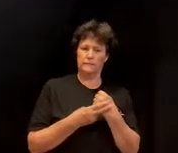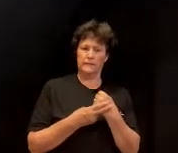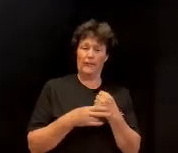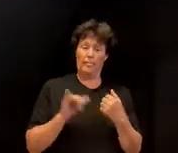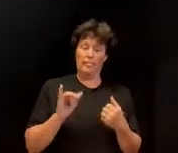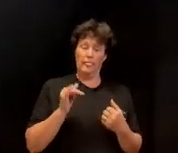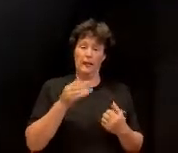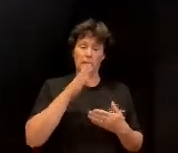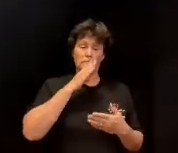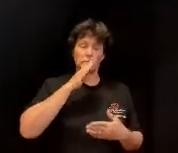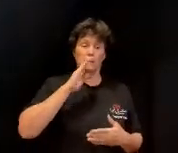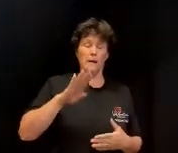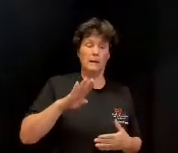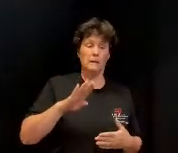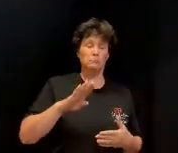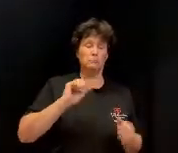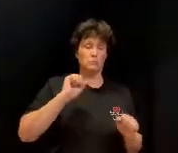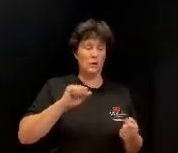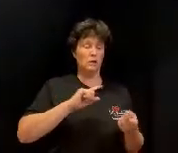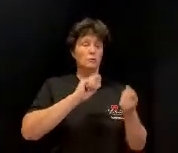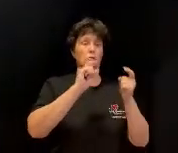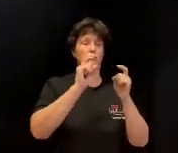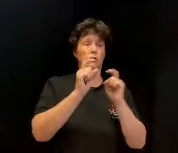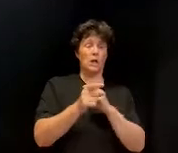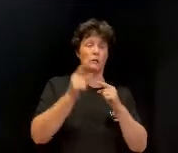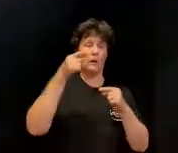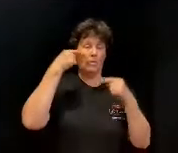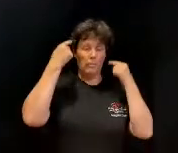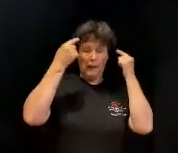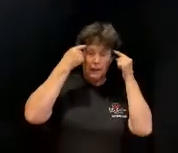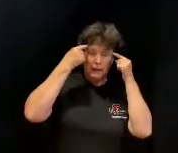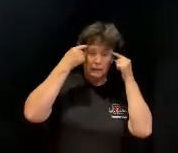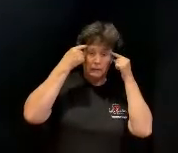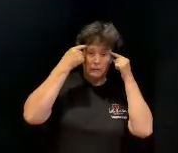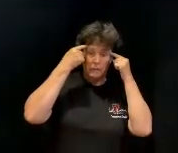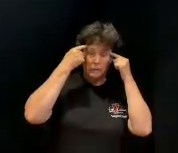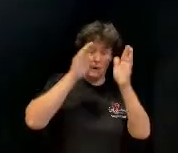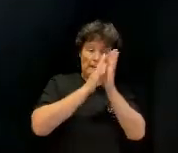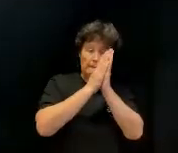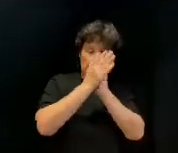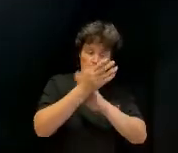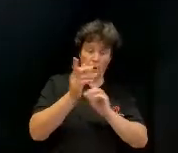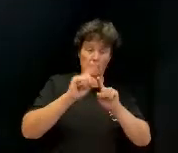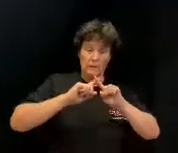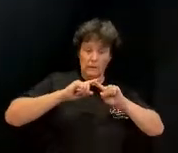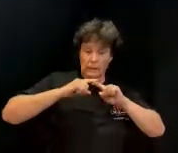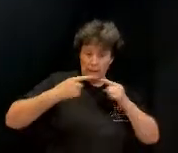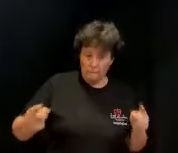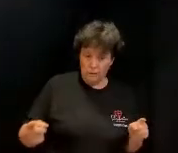Jesus transforms our thinking. We become different, correct? We become different.